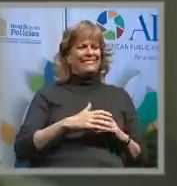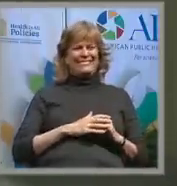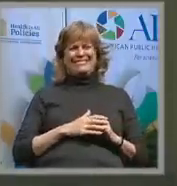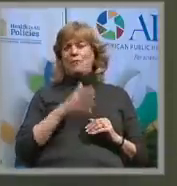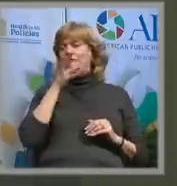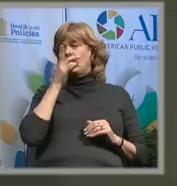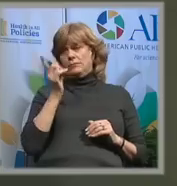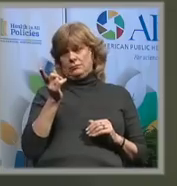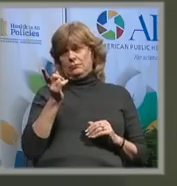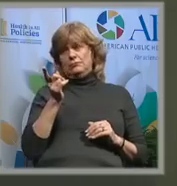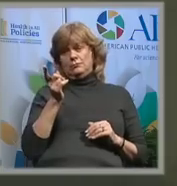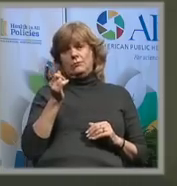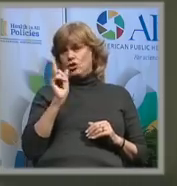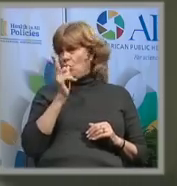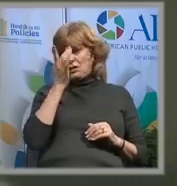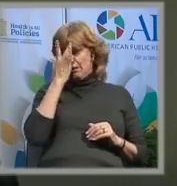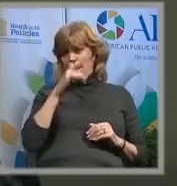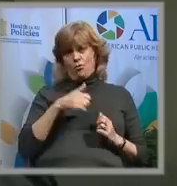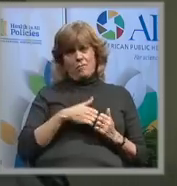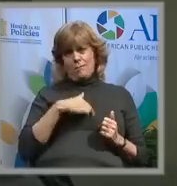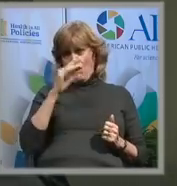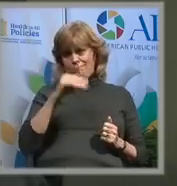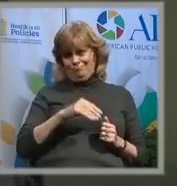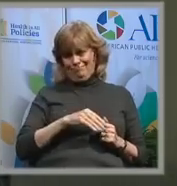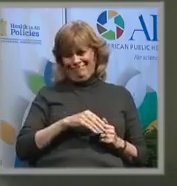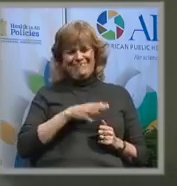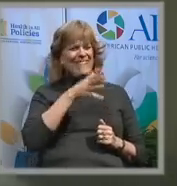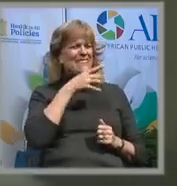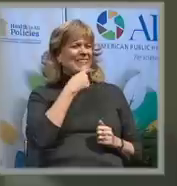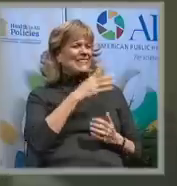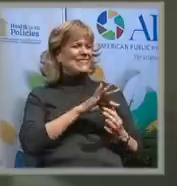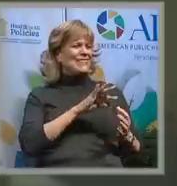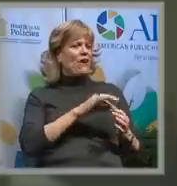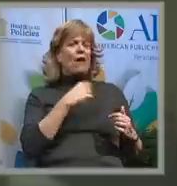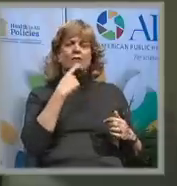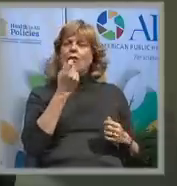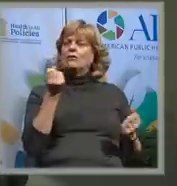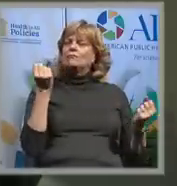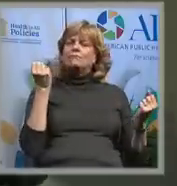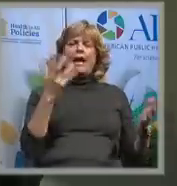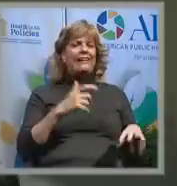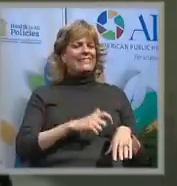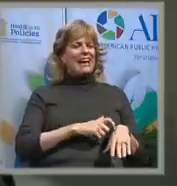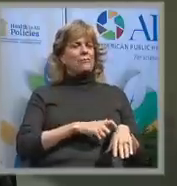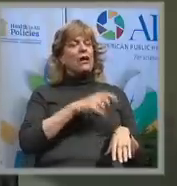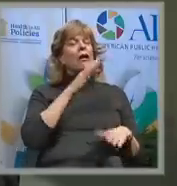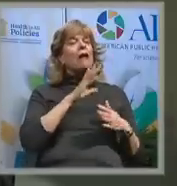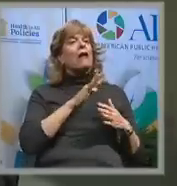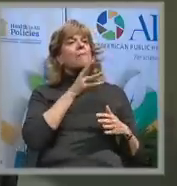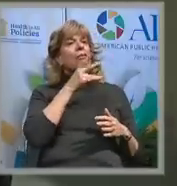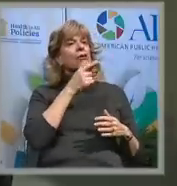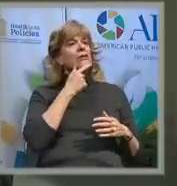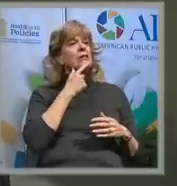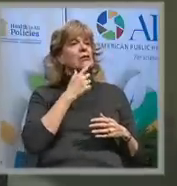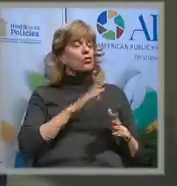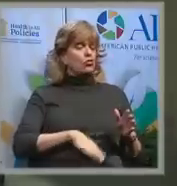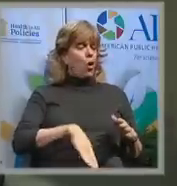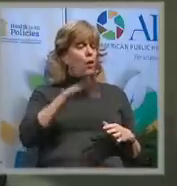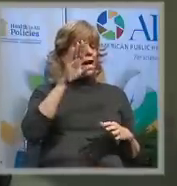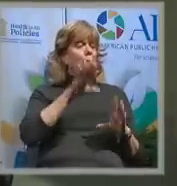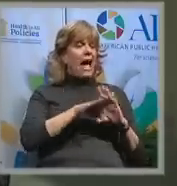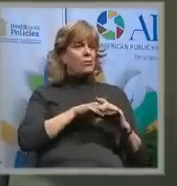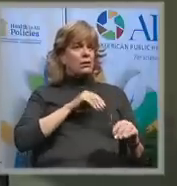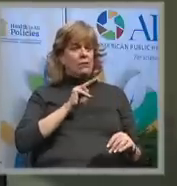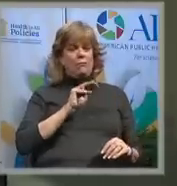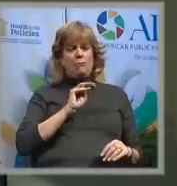he responded, boy, don't you get smart with me. But my mama told a story that I've told 1,000 times. She said that growing up in Wetumpka, outside of